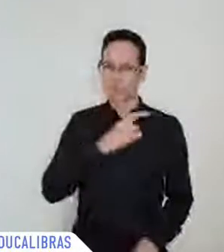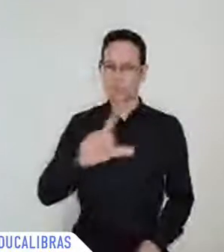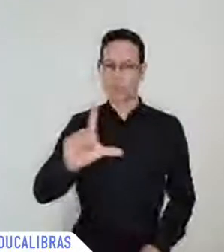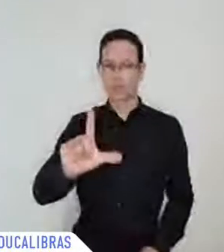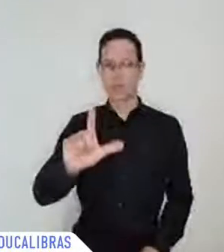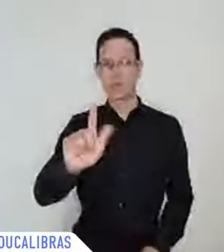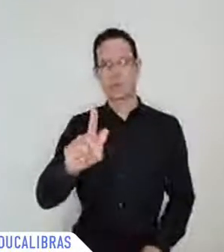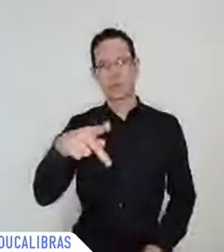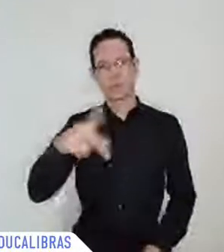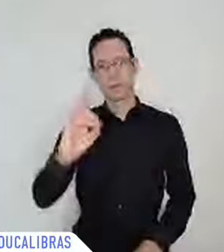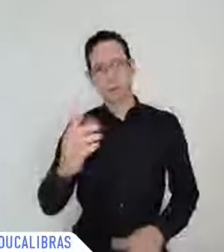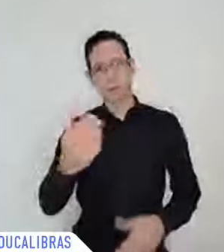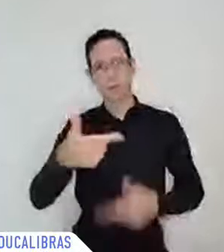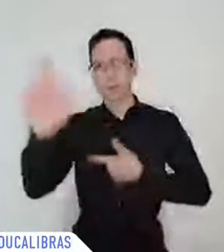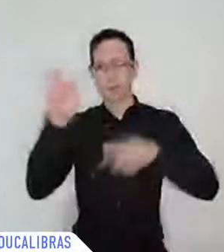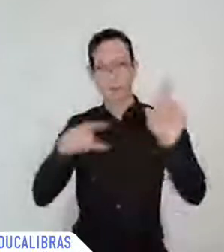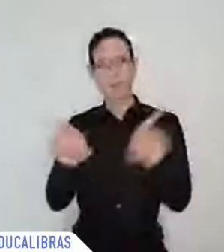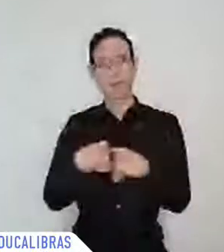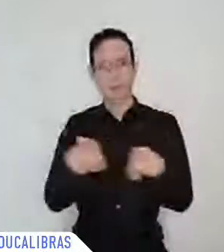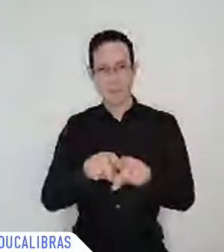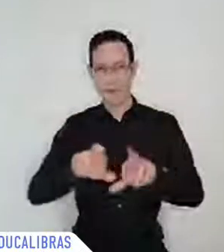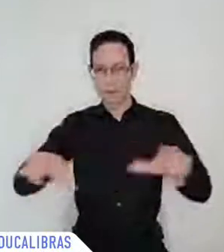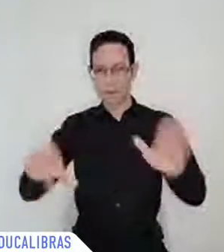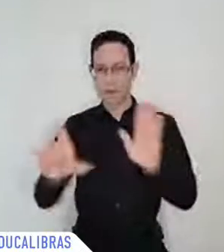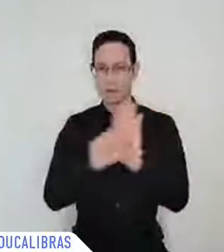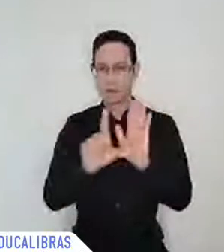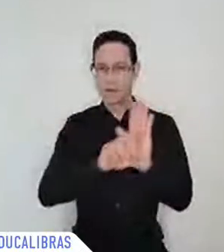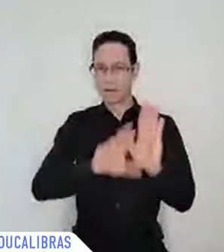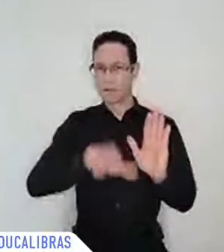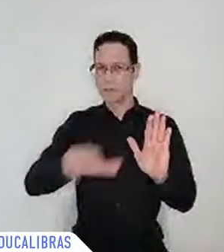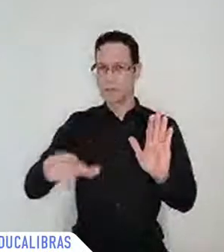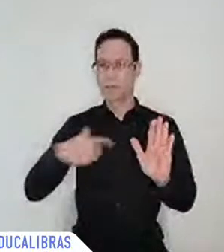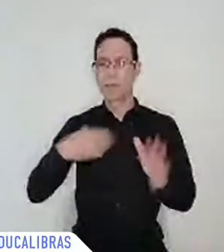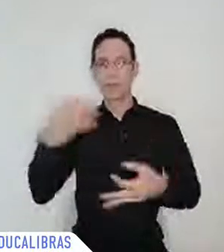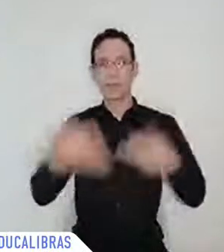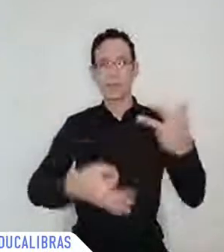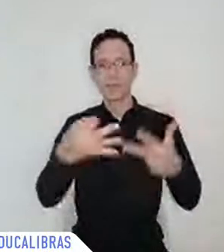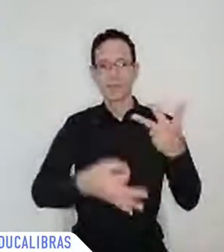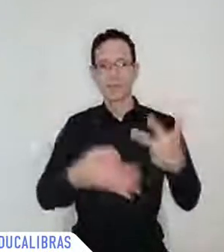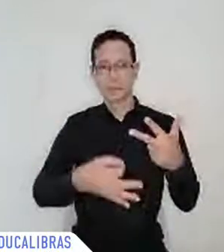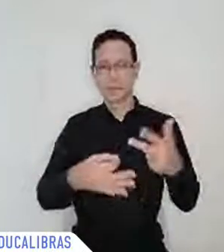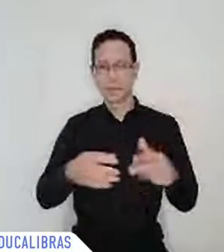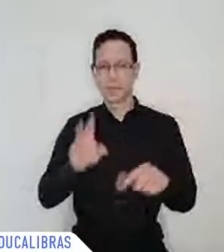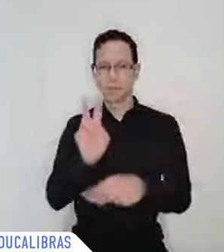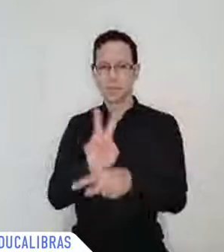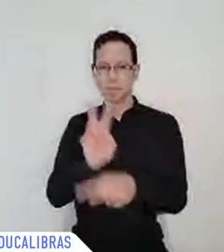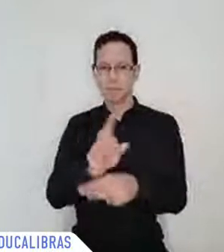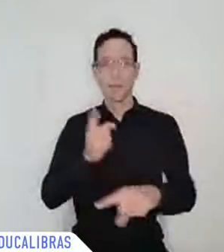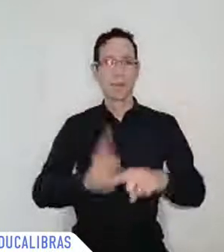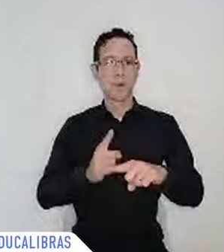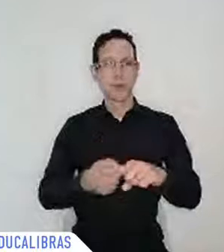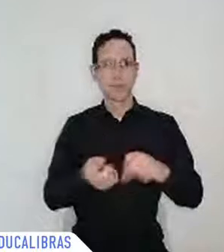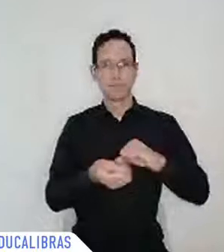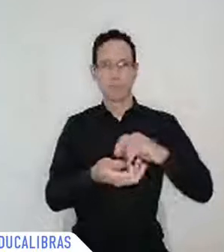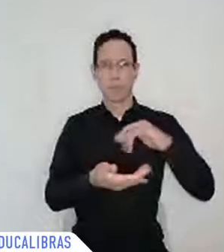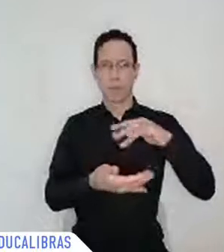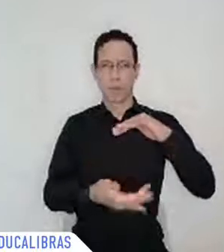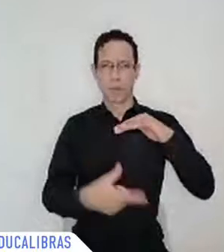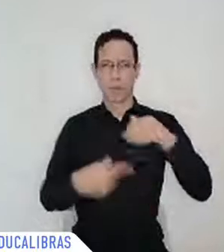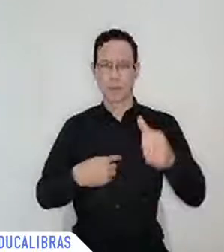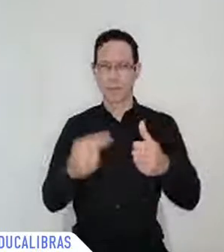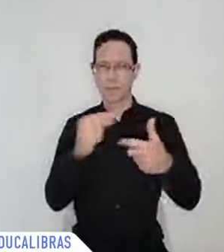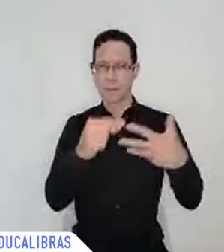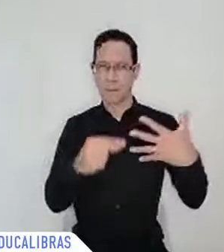laws related to dissemination of hate, but this is a great challenge for the judiciary in terms